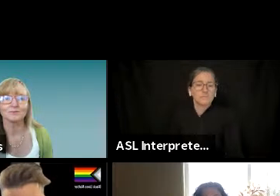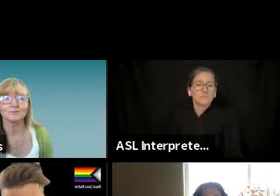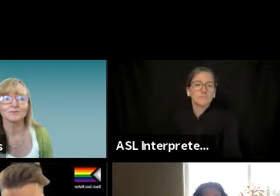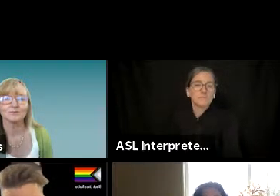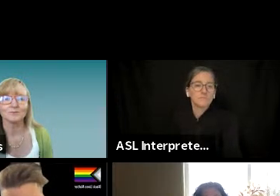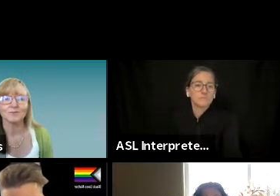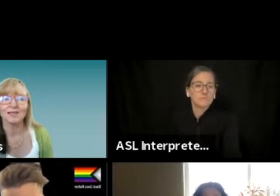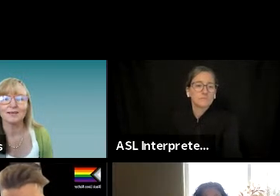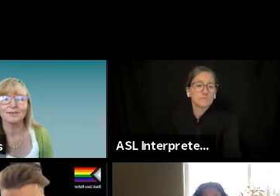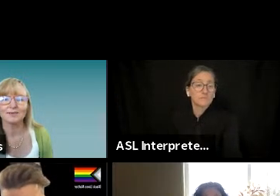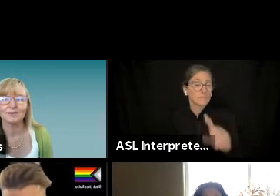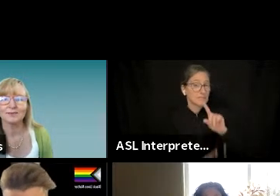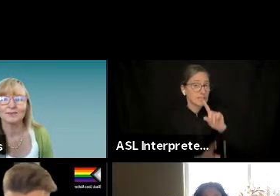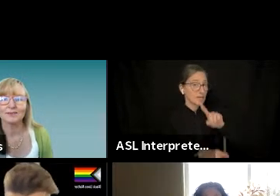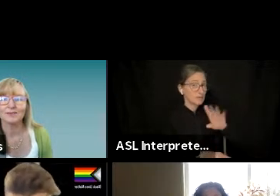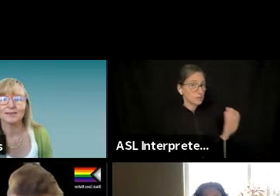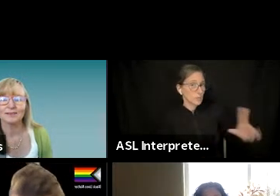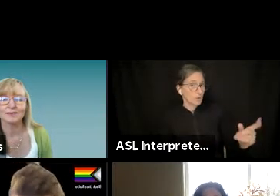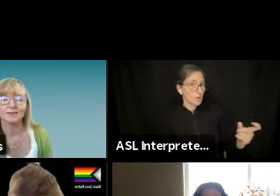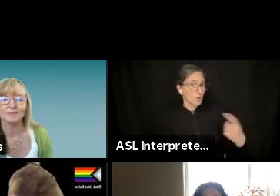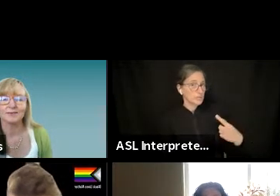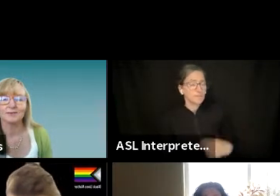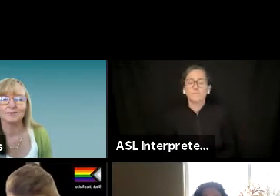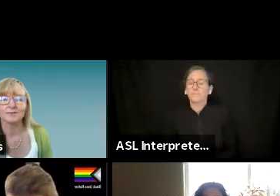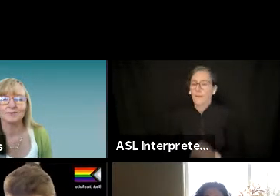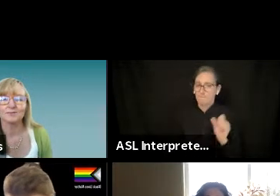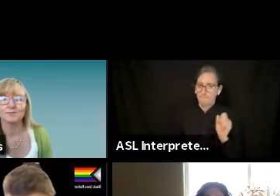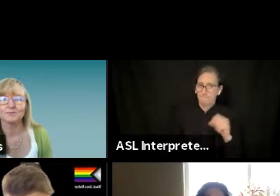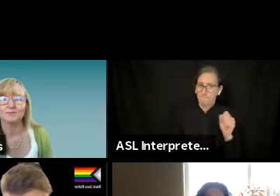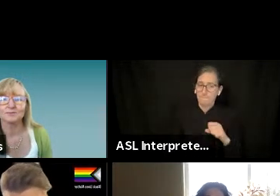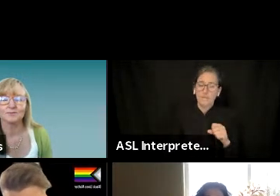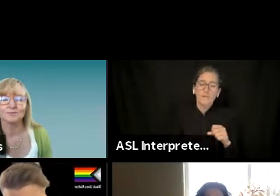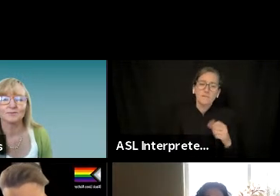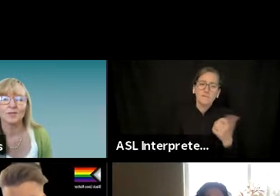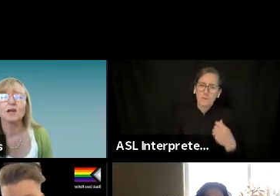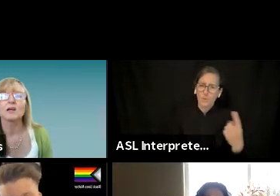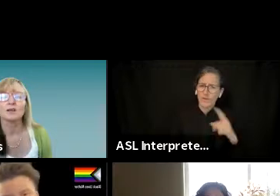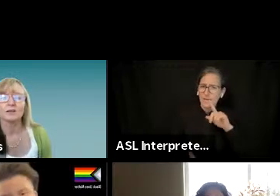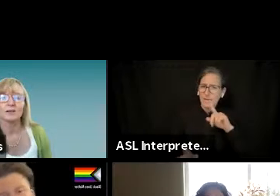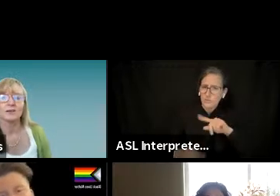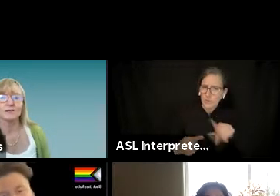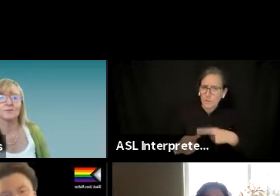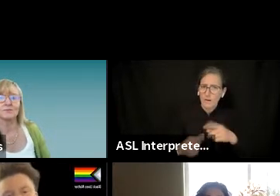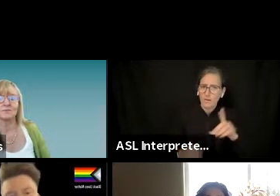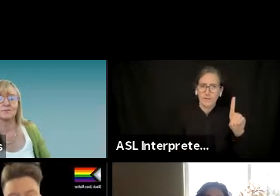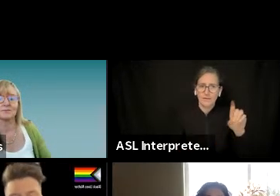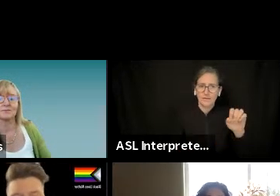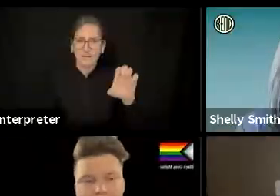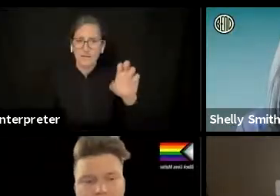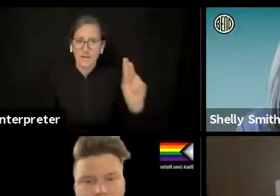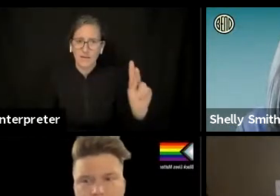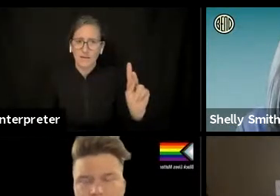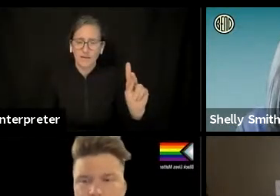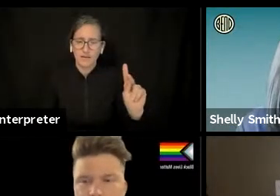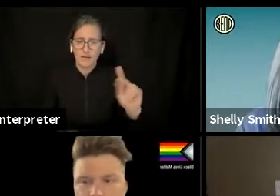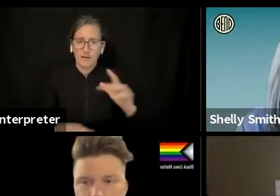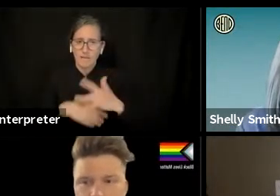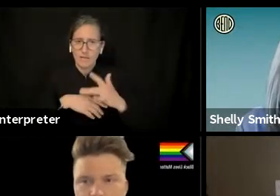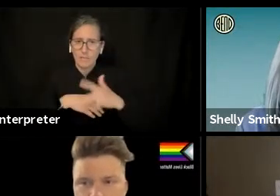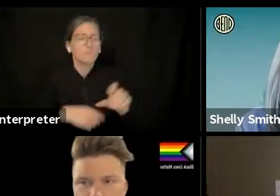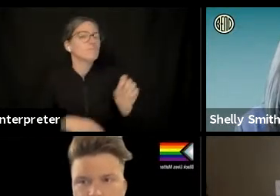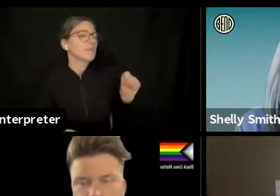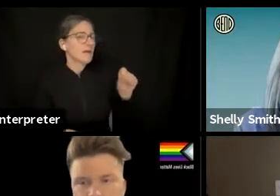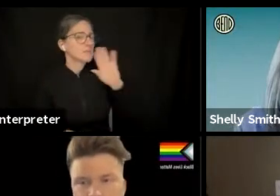Jasmine, did that answer your question? Yes, it did. Did someone answer about the deck being available? Yes, we will make the deck